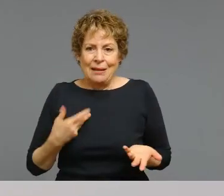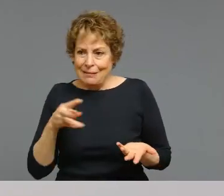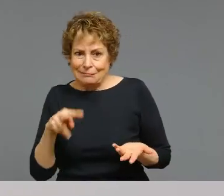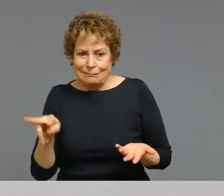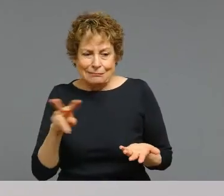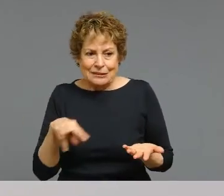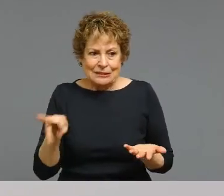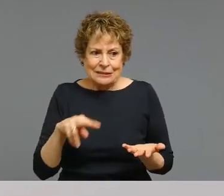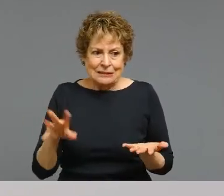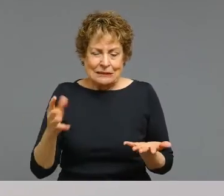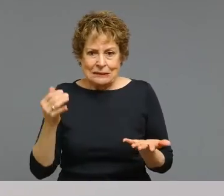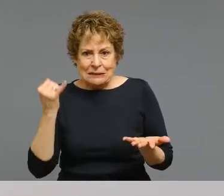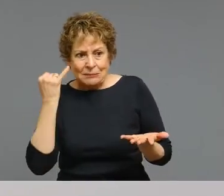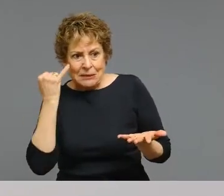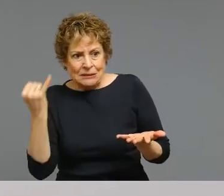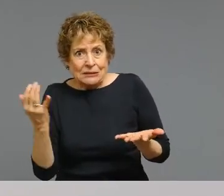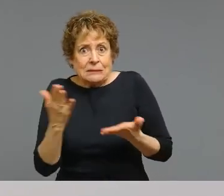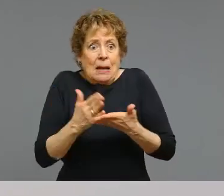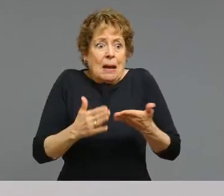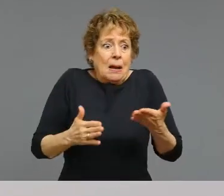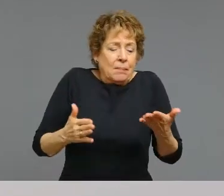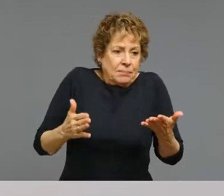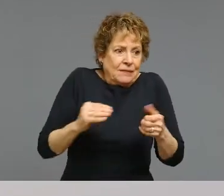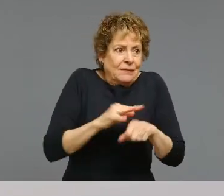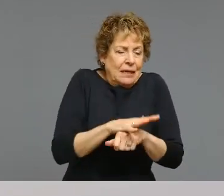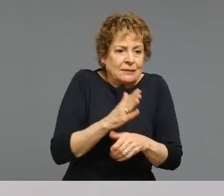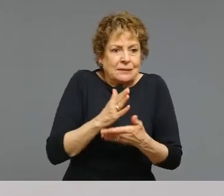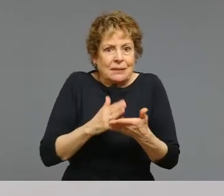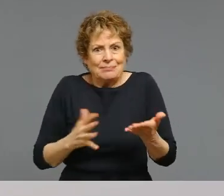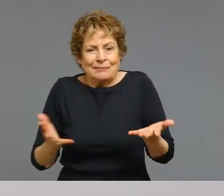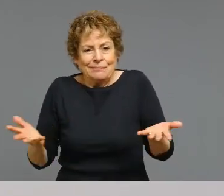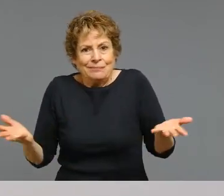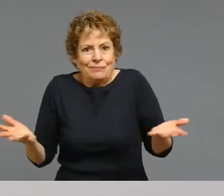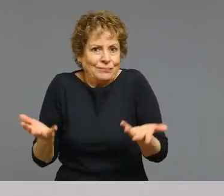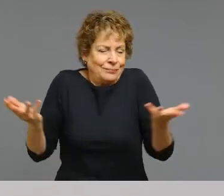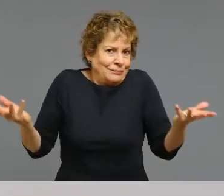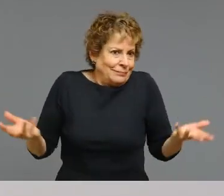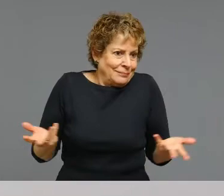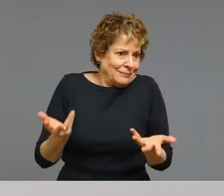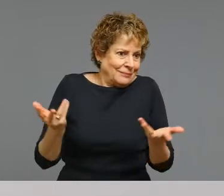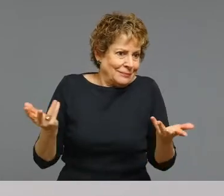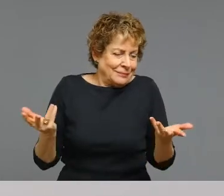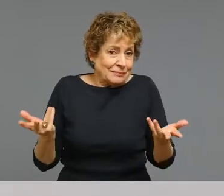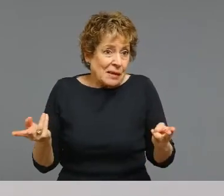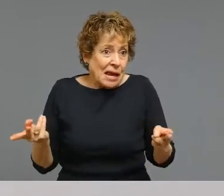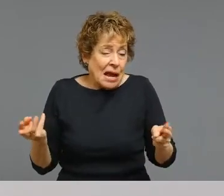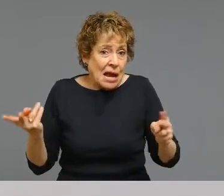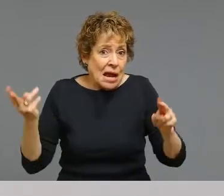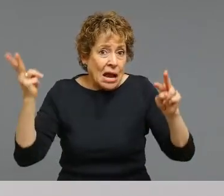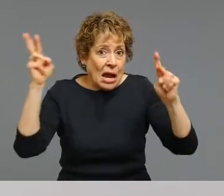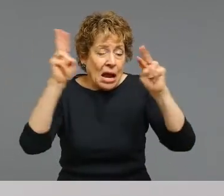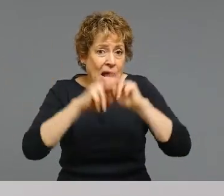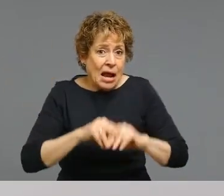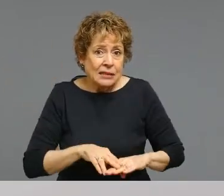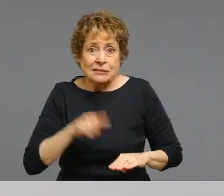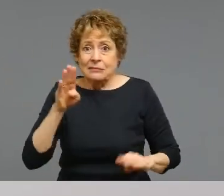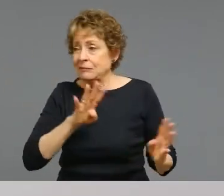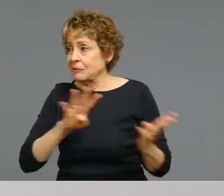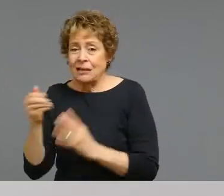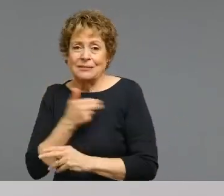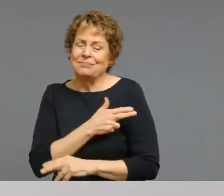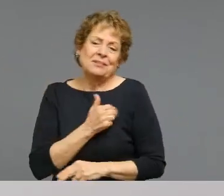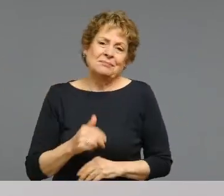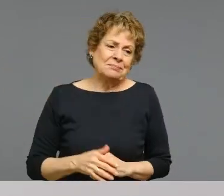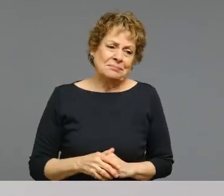on the number of cases, but again, we're not seeing huge increases in hospitalizations or deaths, just like you said,